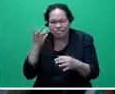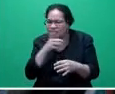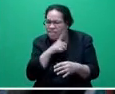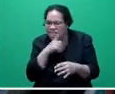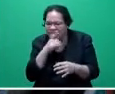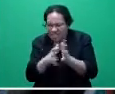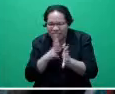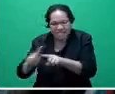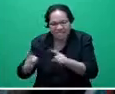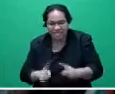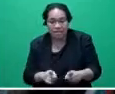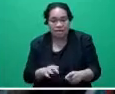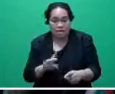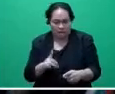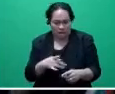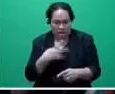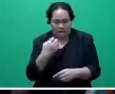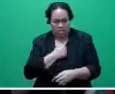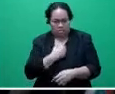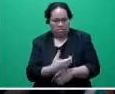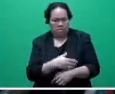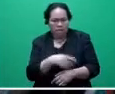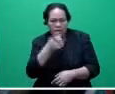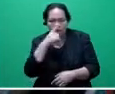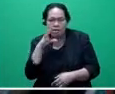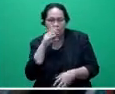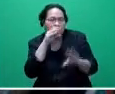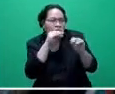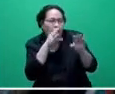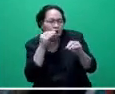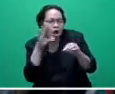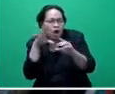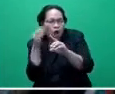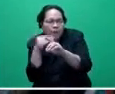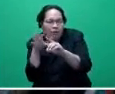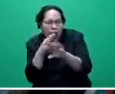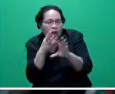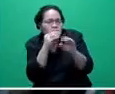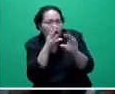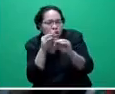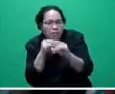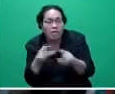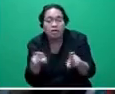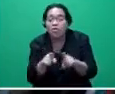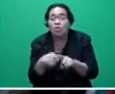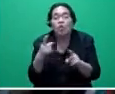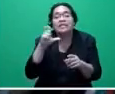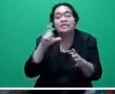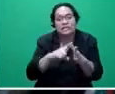see how some mouthpieces in this government are parroting to the tune of this effect. They include the CEO of